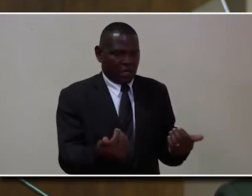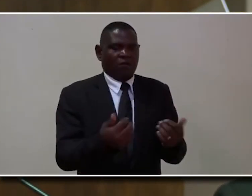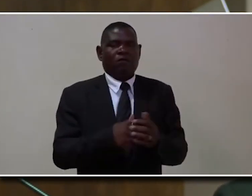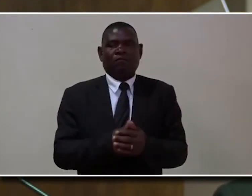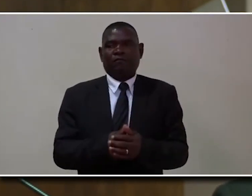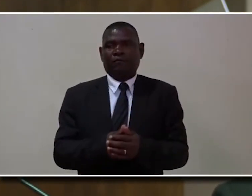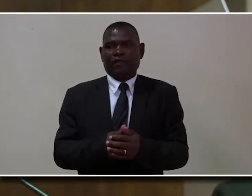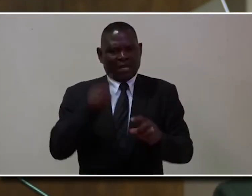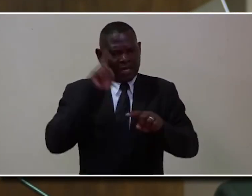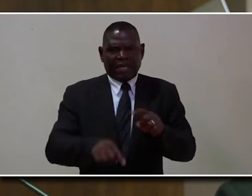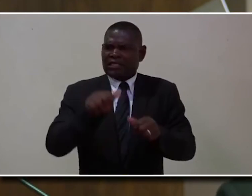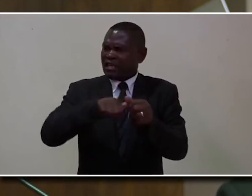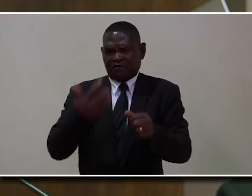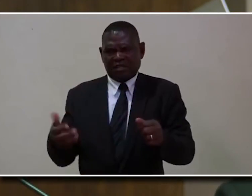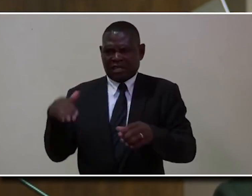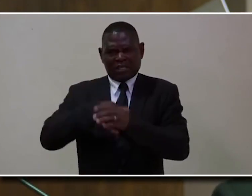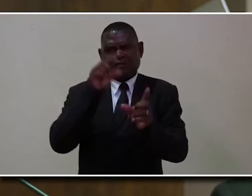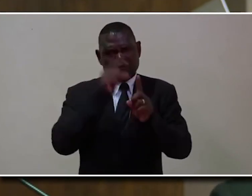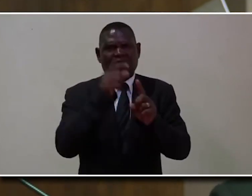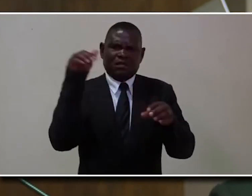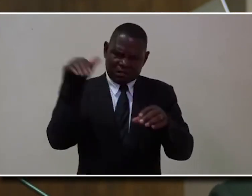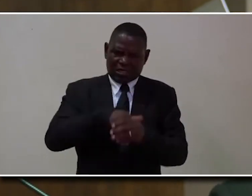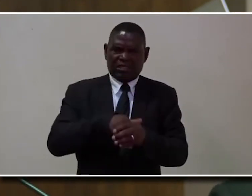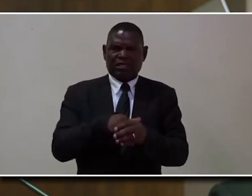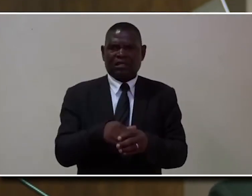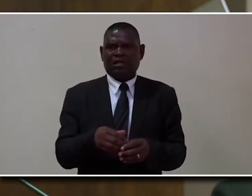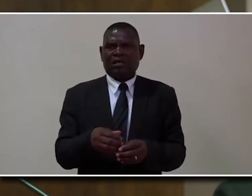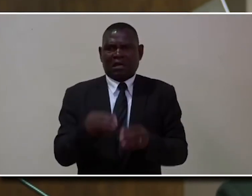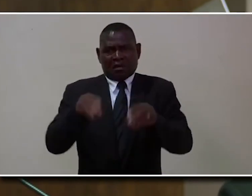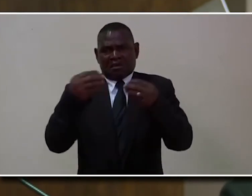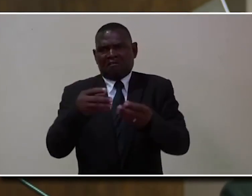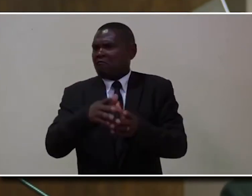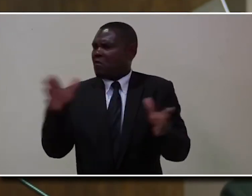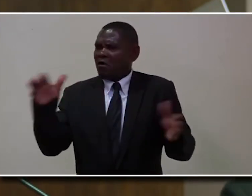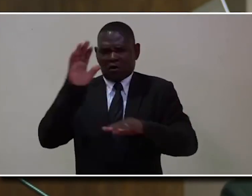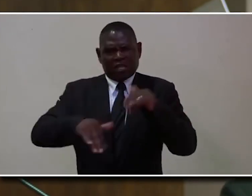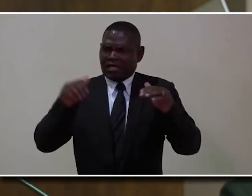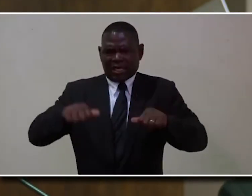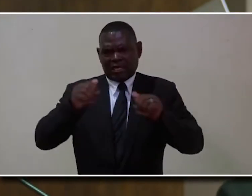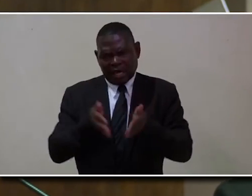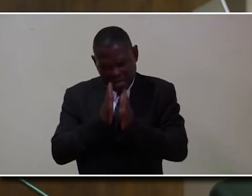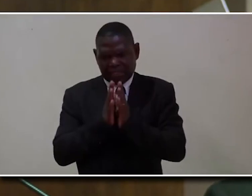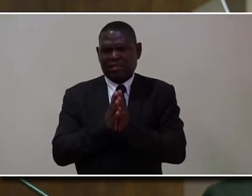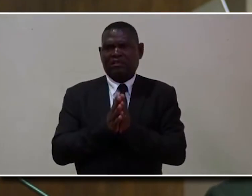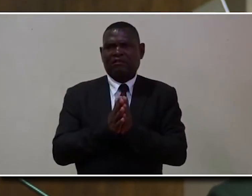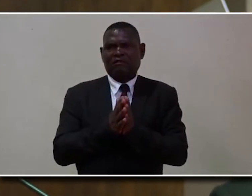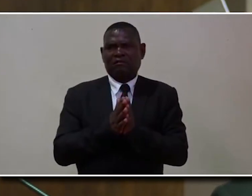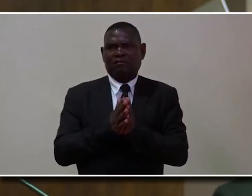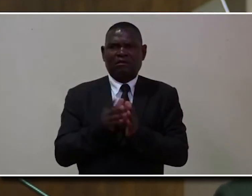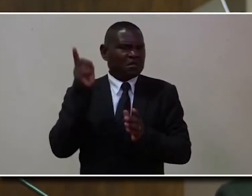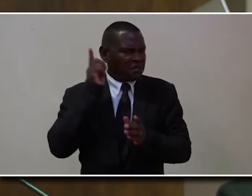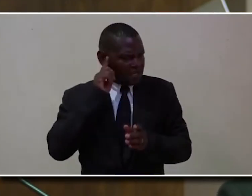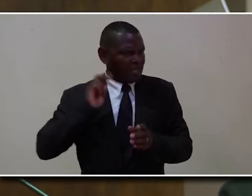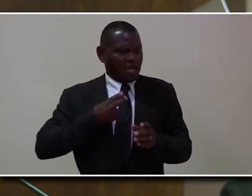cannot put everything in word. Give us much more than we can ask. Hear us, we